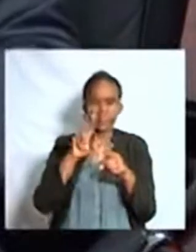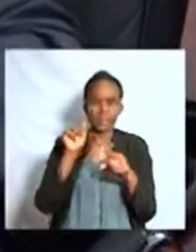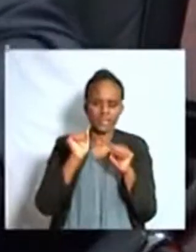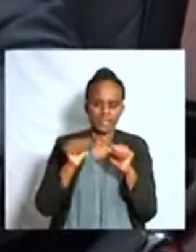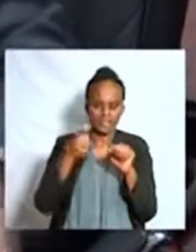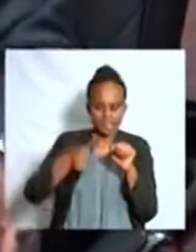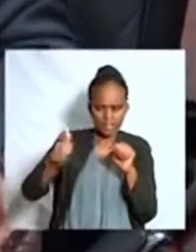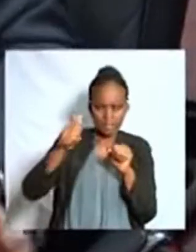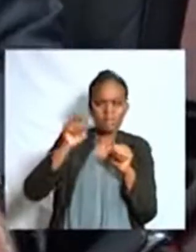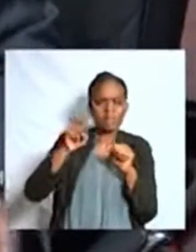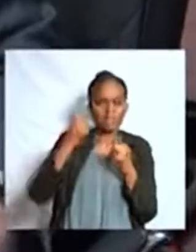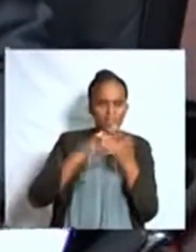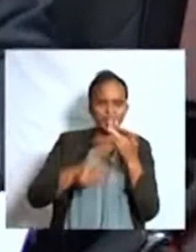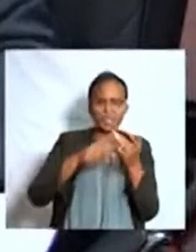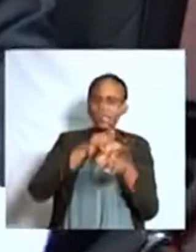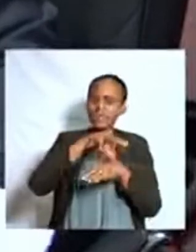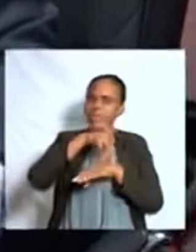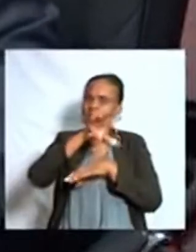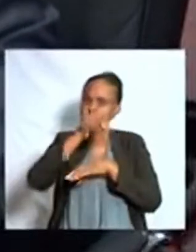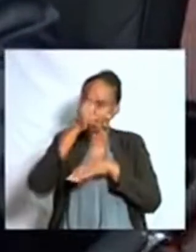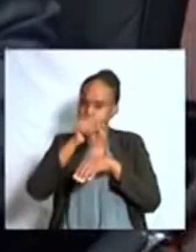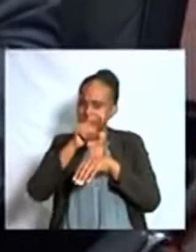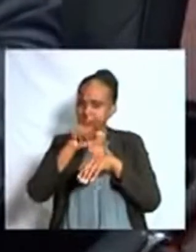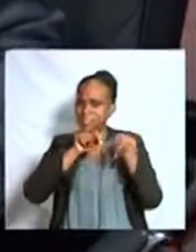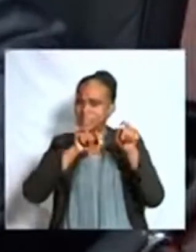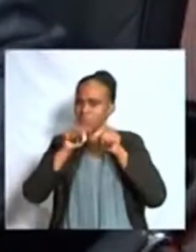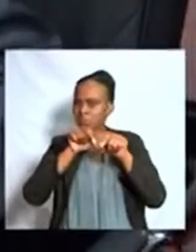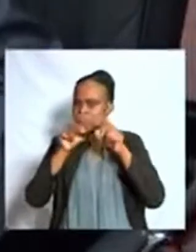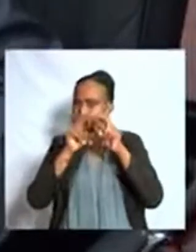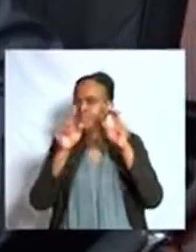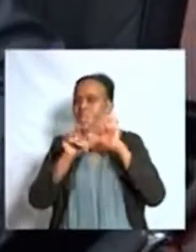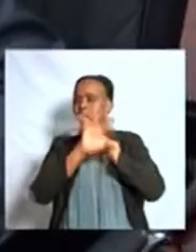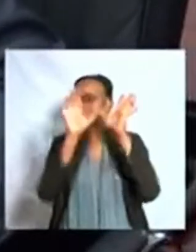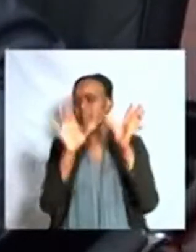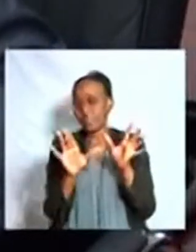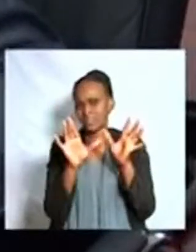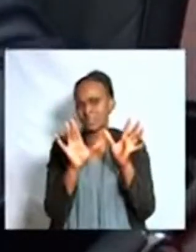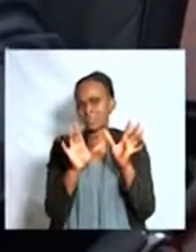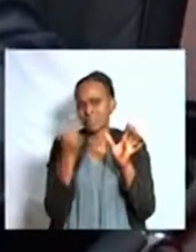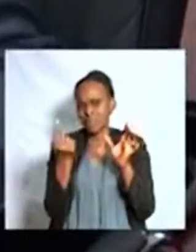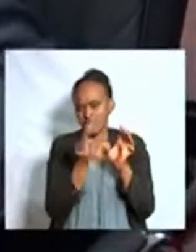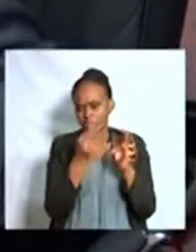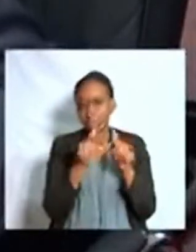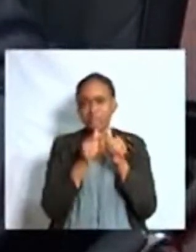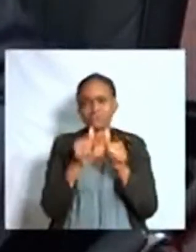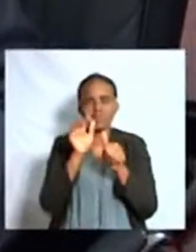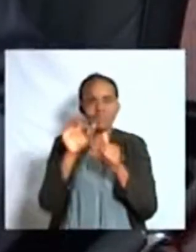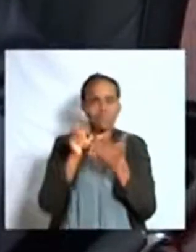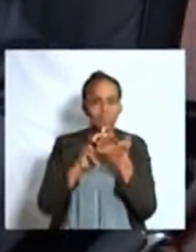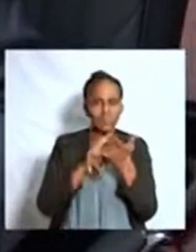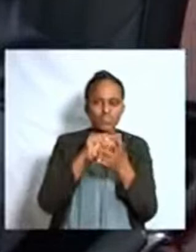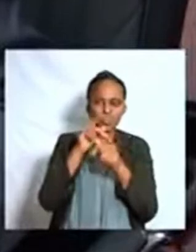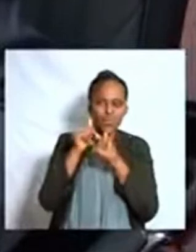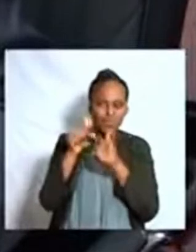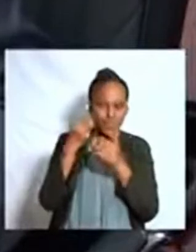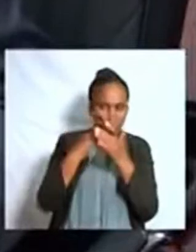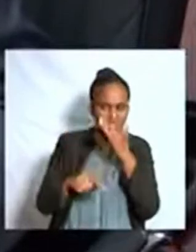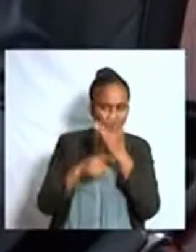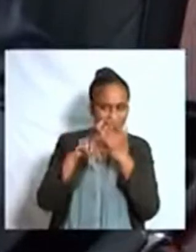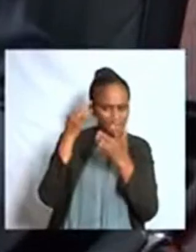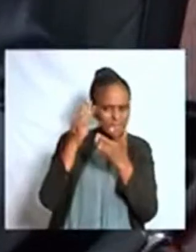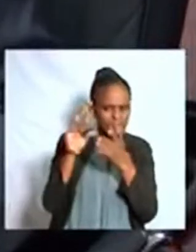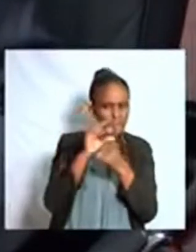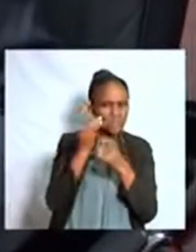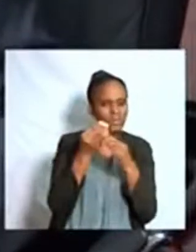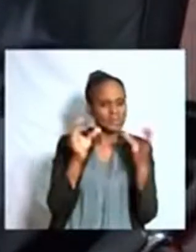was supposed to advise, because the regulations are very clear. You just follow your regulation. You don't follow what the town clerk or council